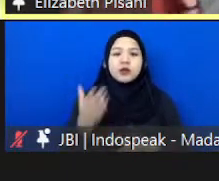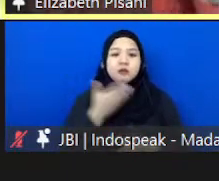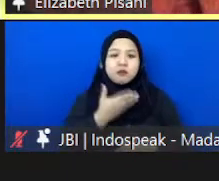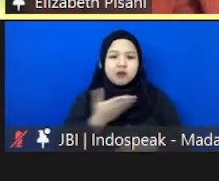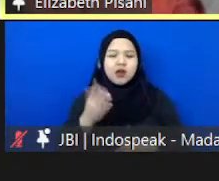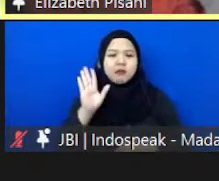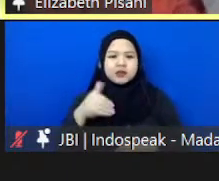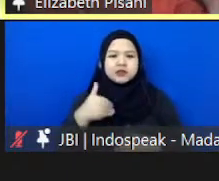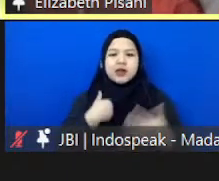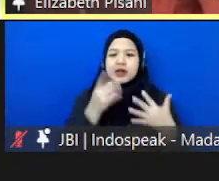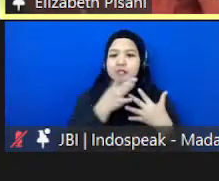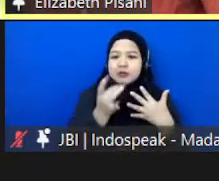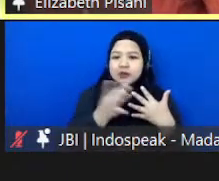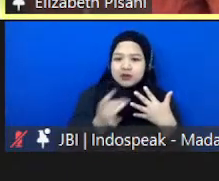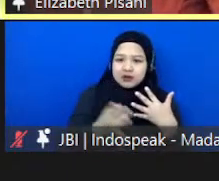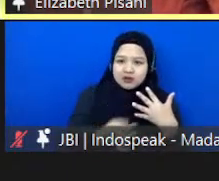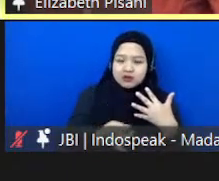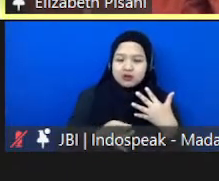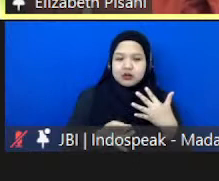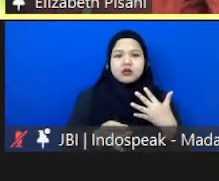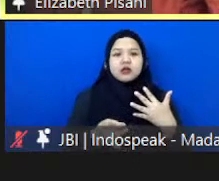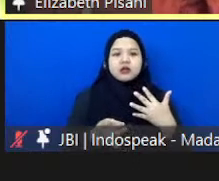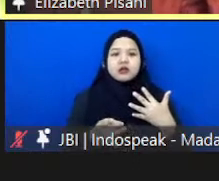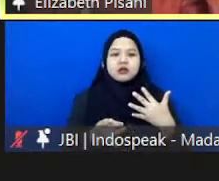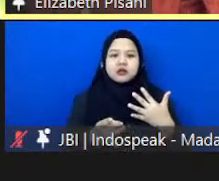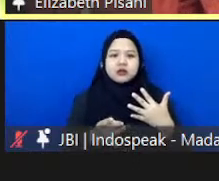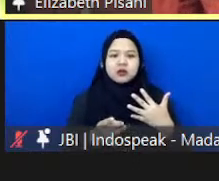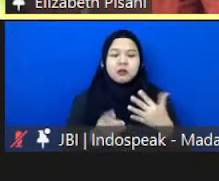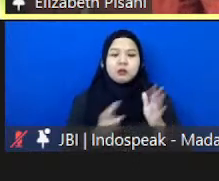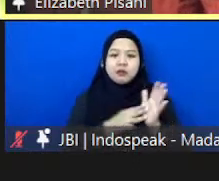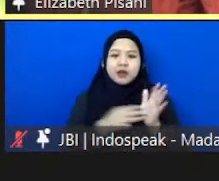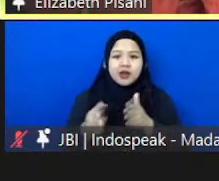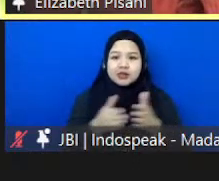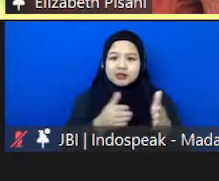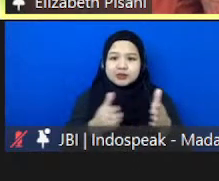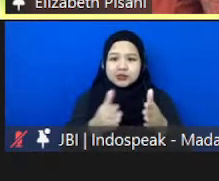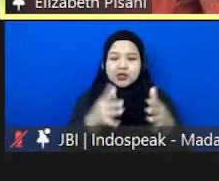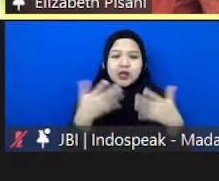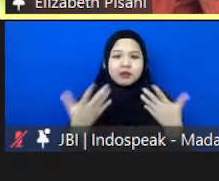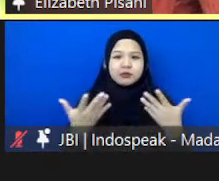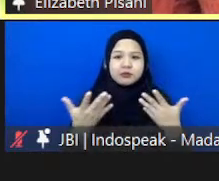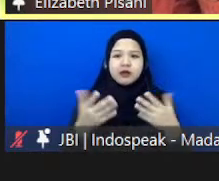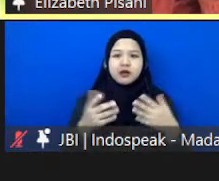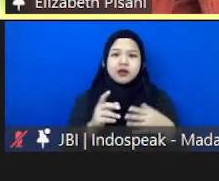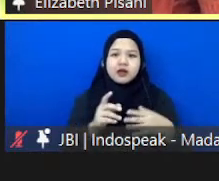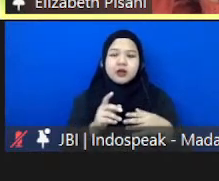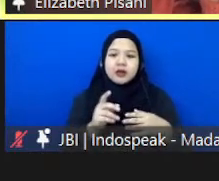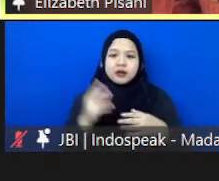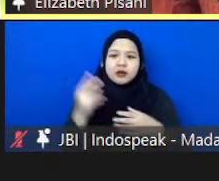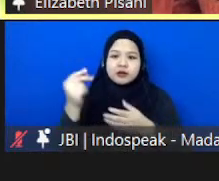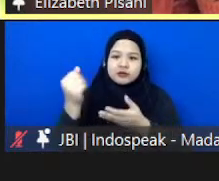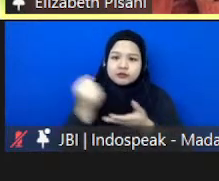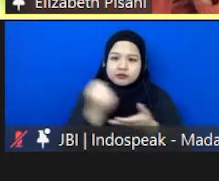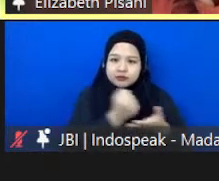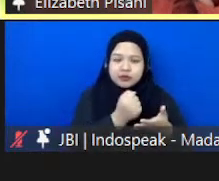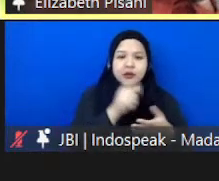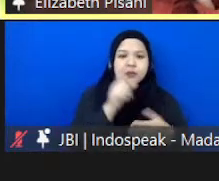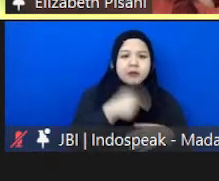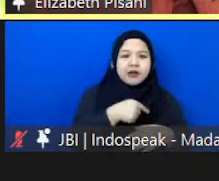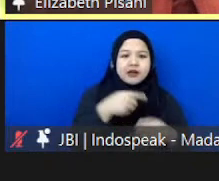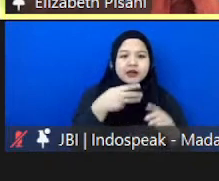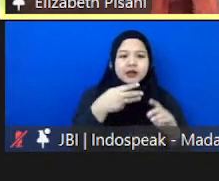choice. So the principal cost containment mechanism for them is capitation funds and INA CBGs, which